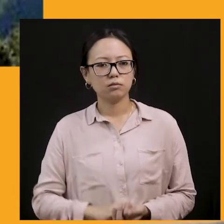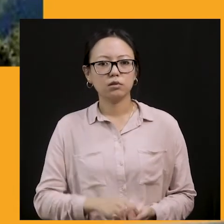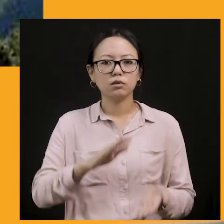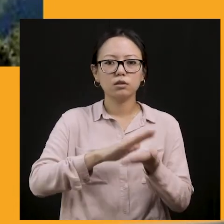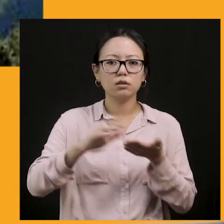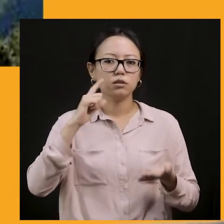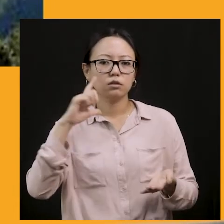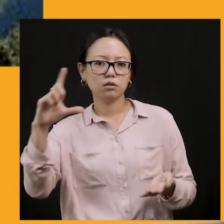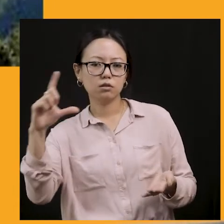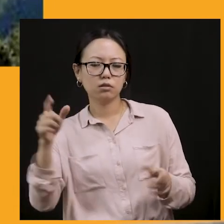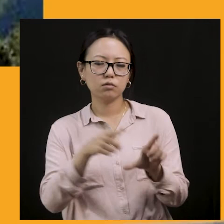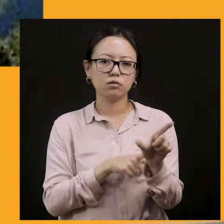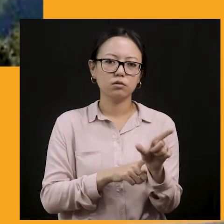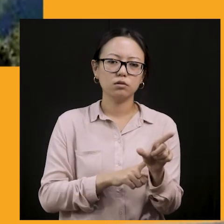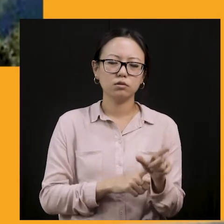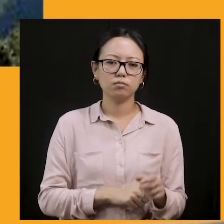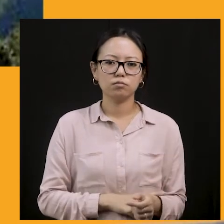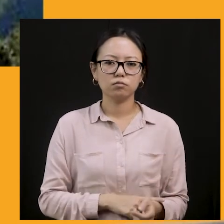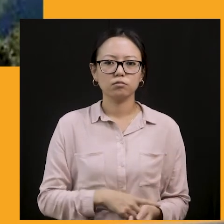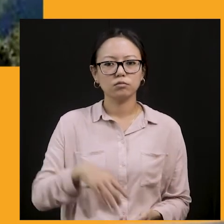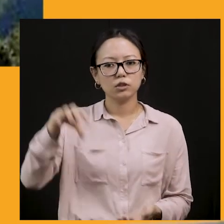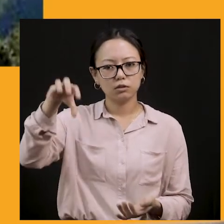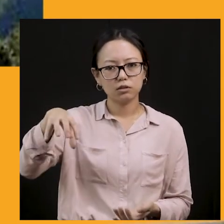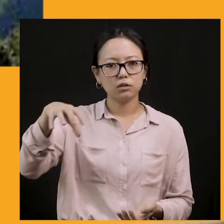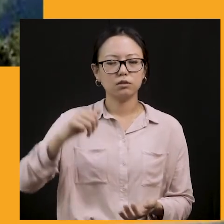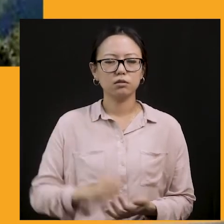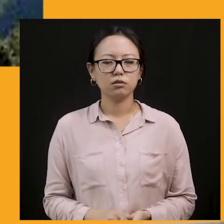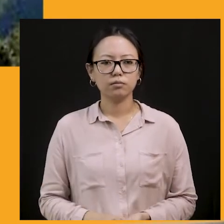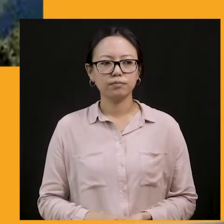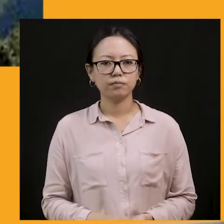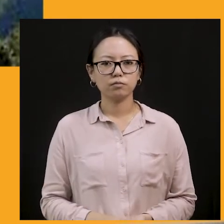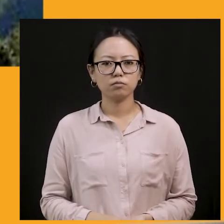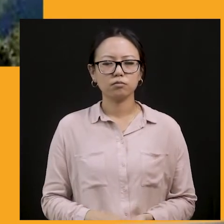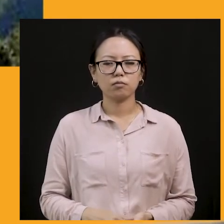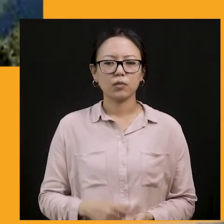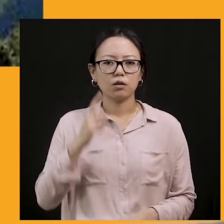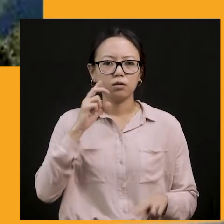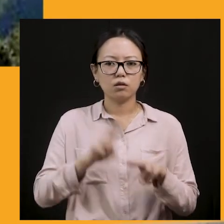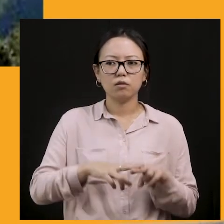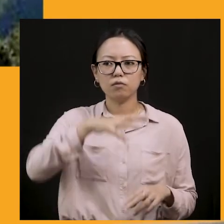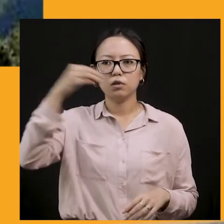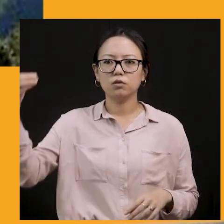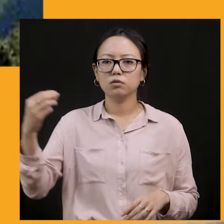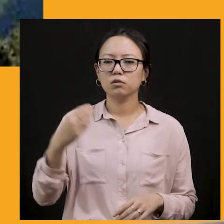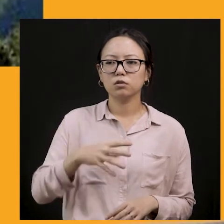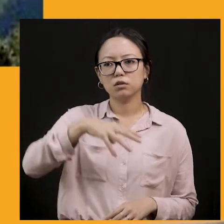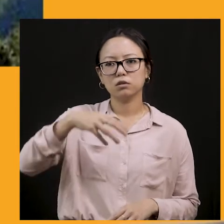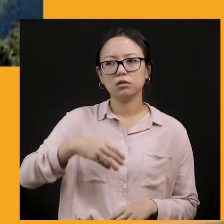So when we just look outside, we see hills, right? So hills, are example